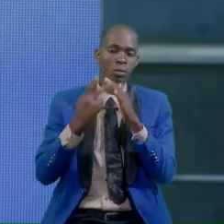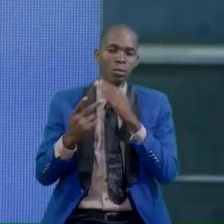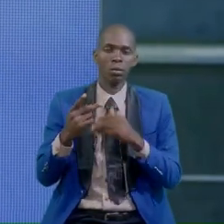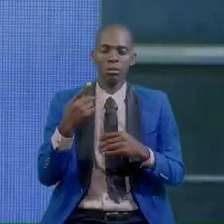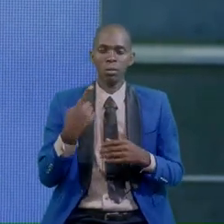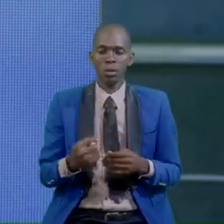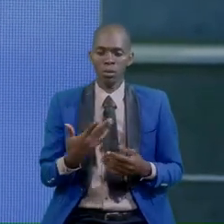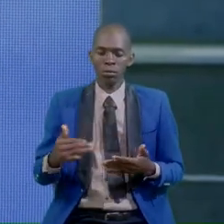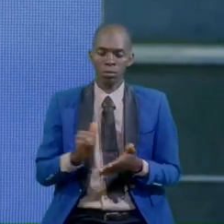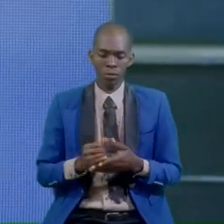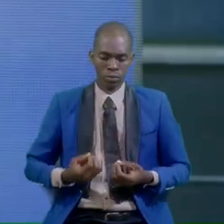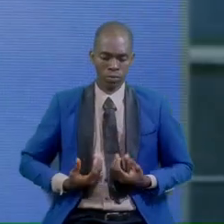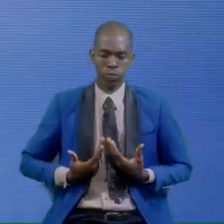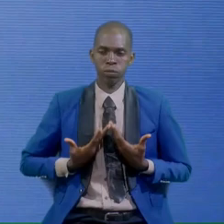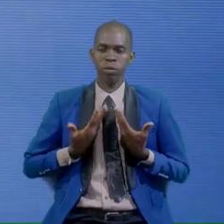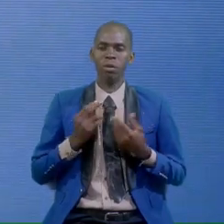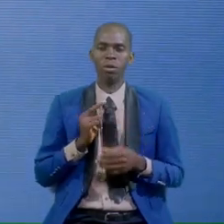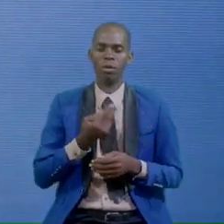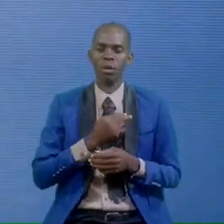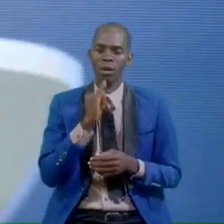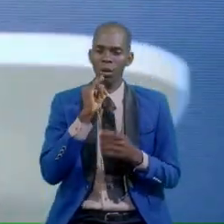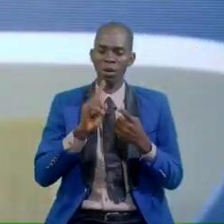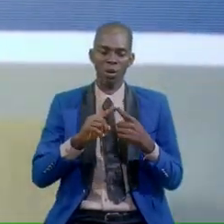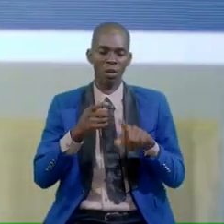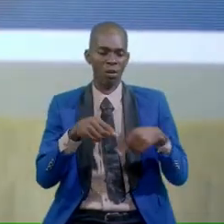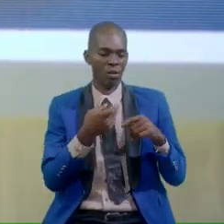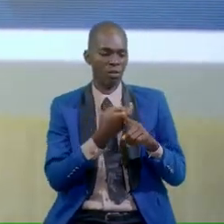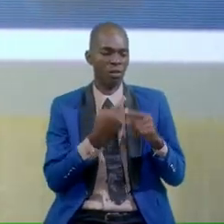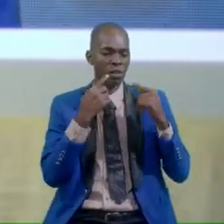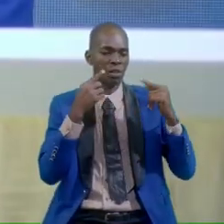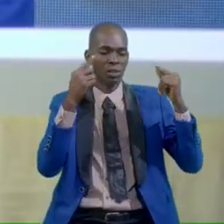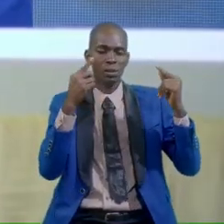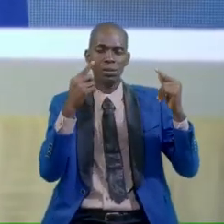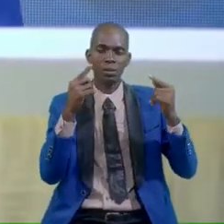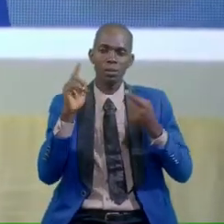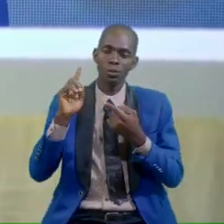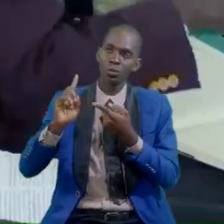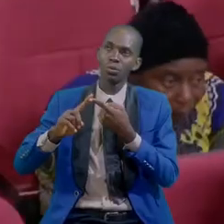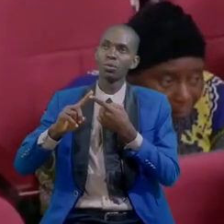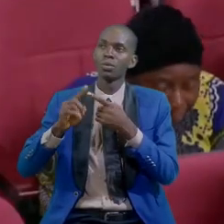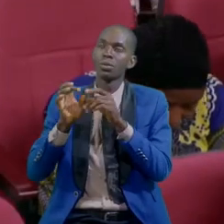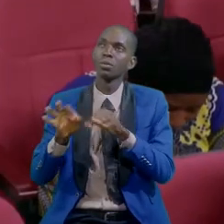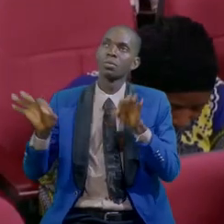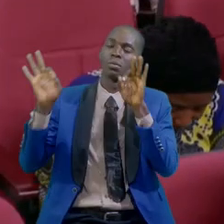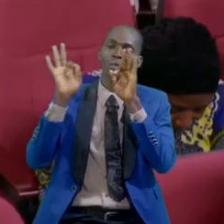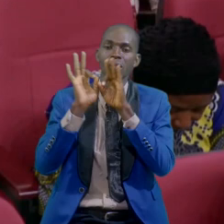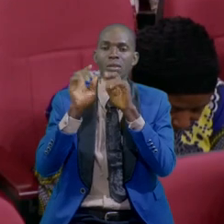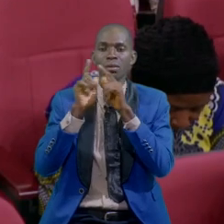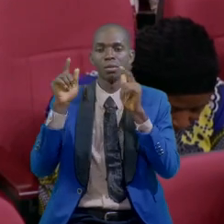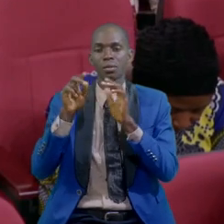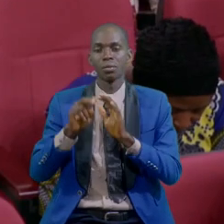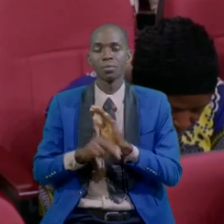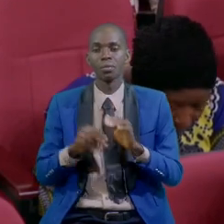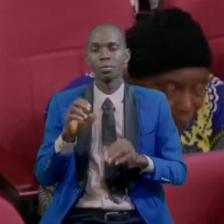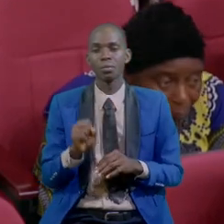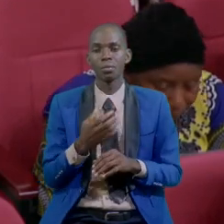drive within us is to go from success and to go to significance. And the Lord is